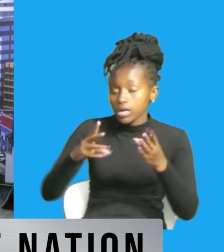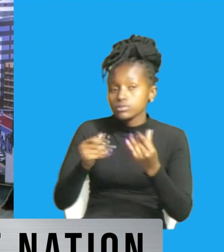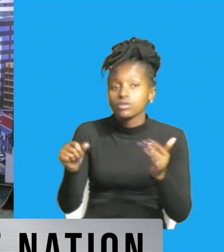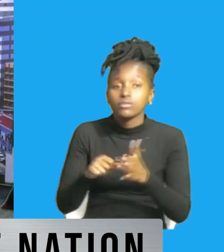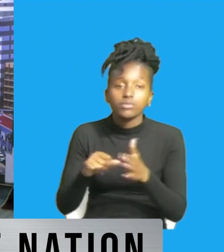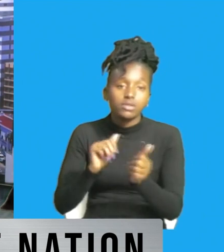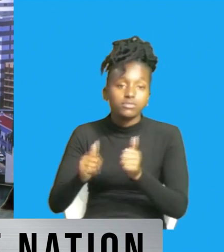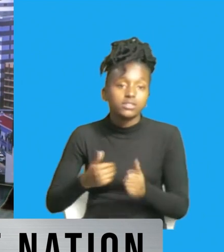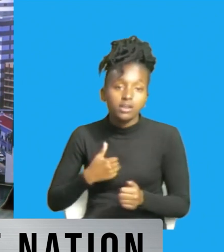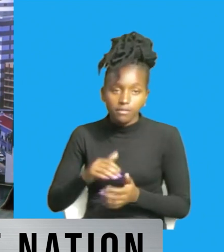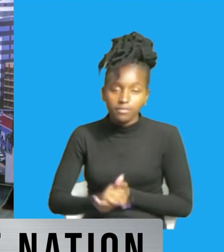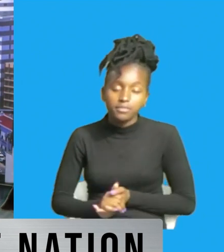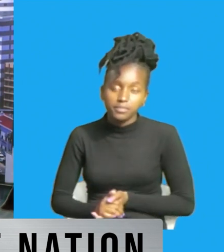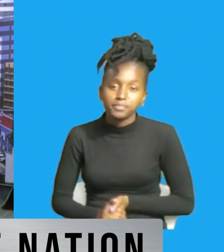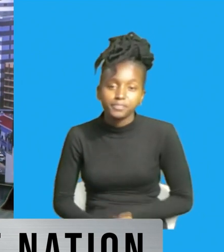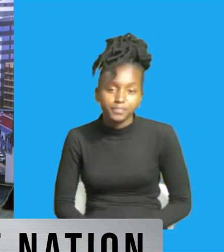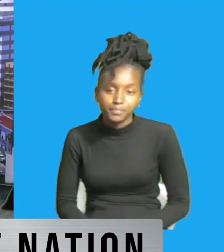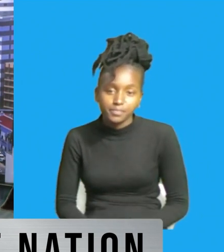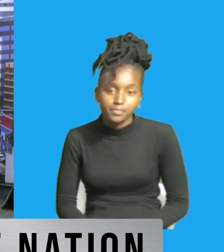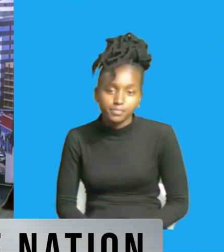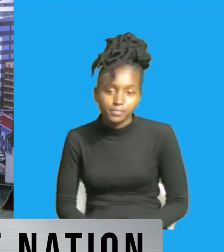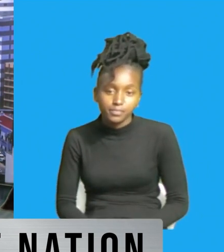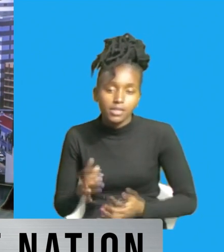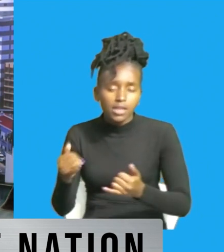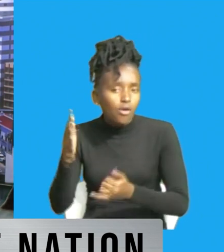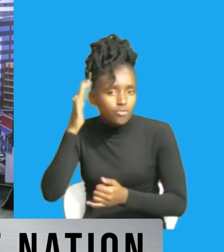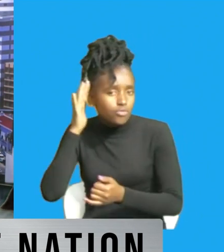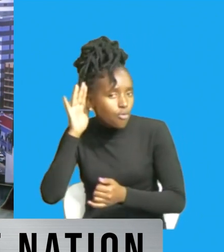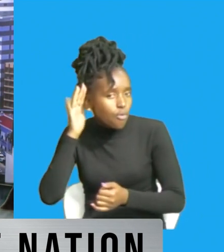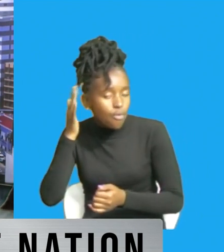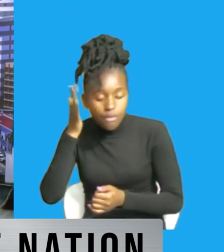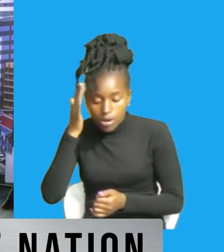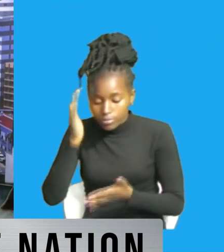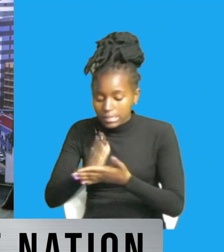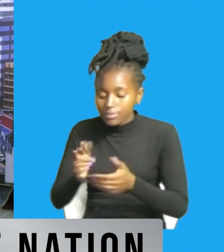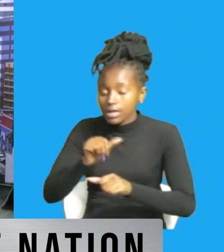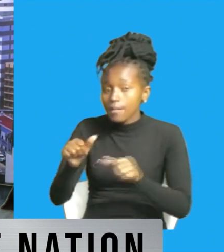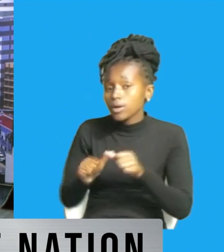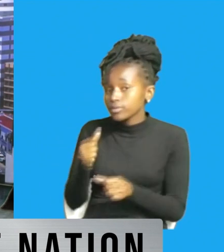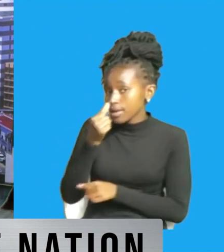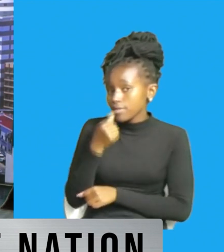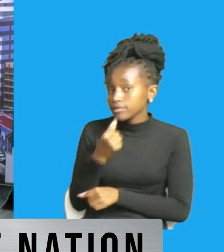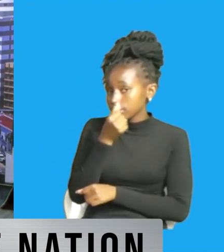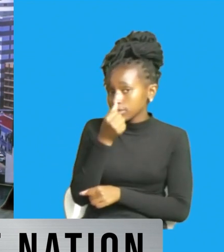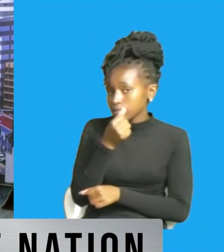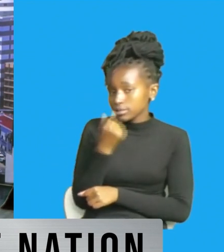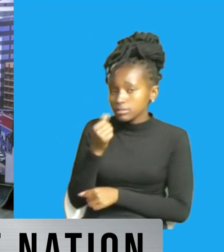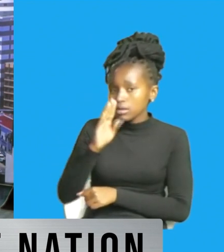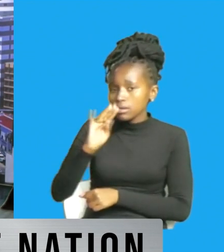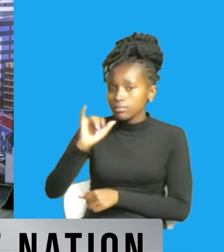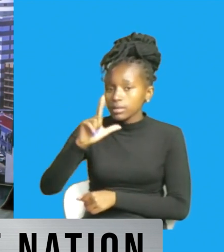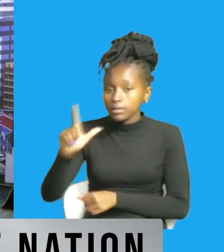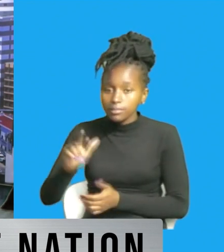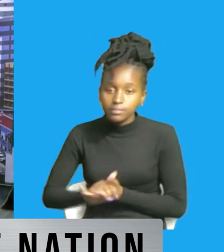you do you know anything about the privatization bill? Jona, it is yes. It is